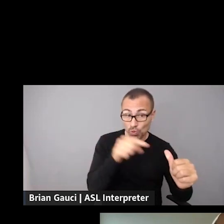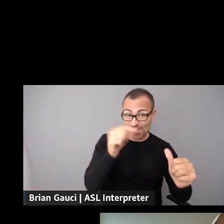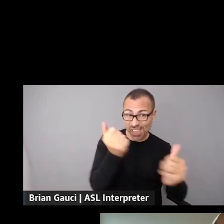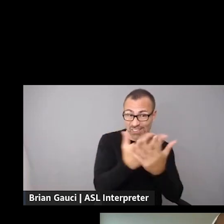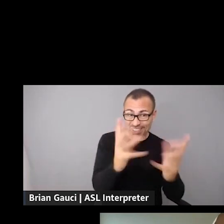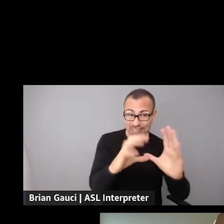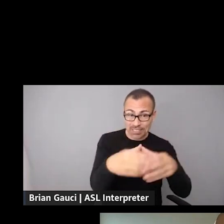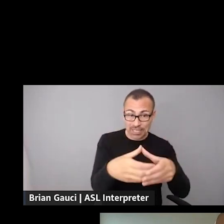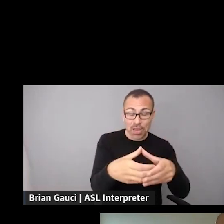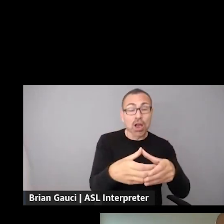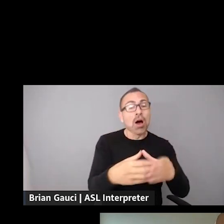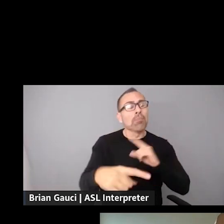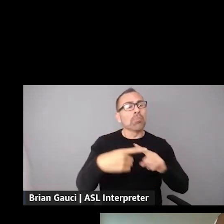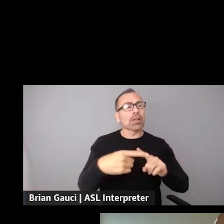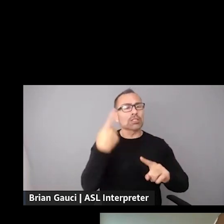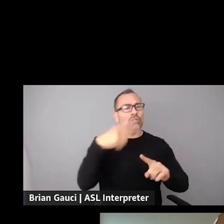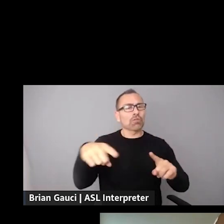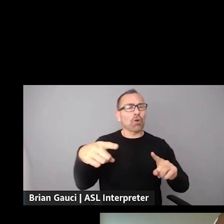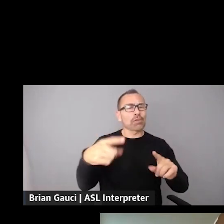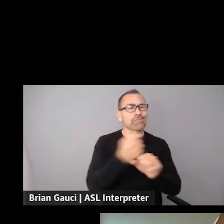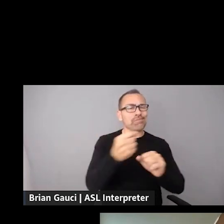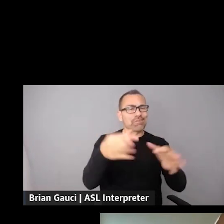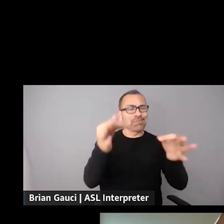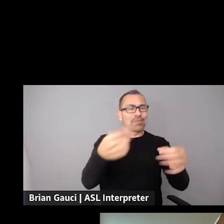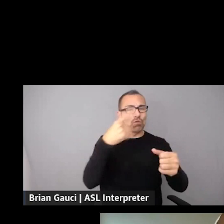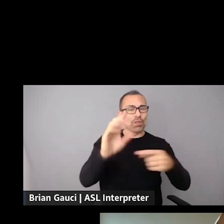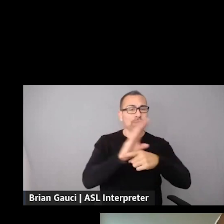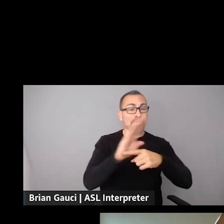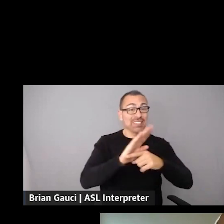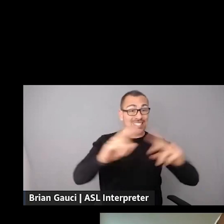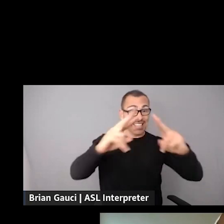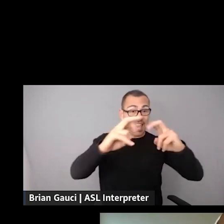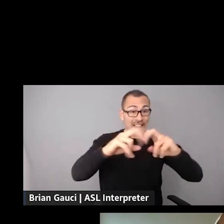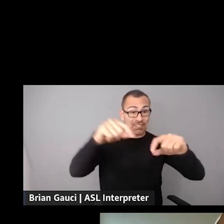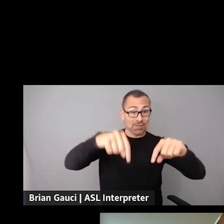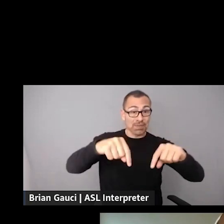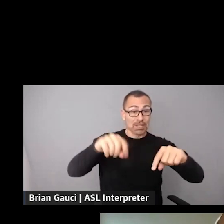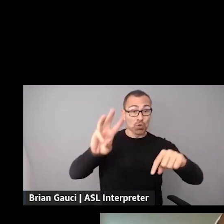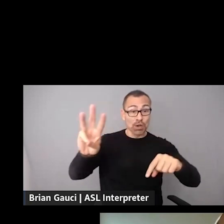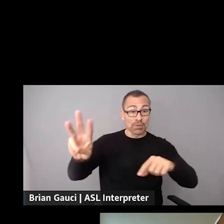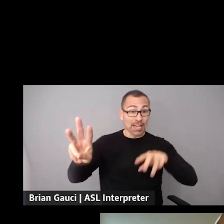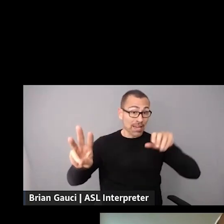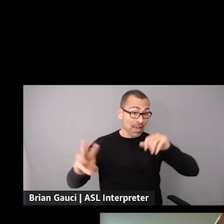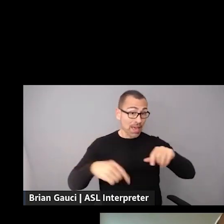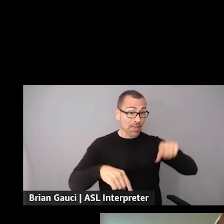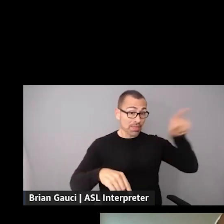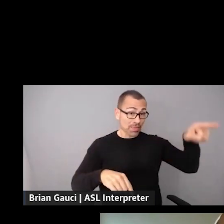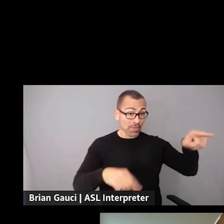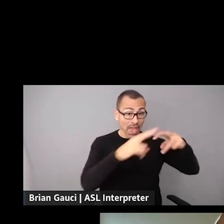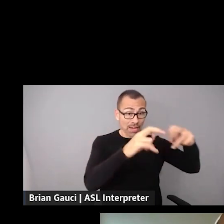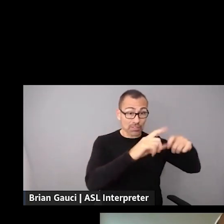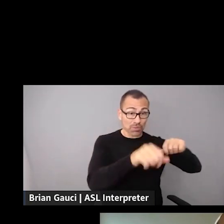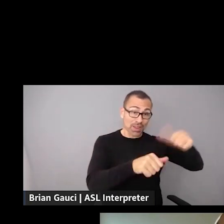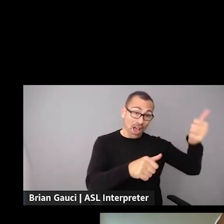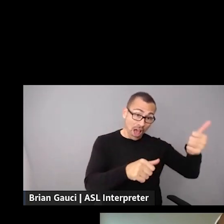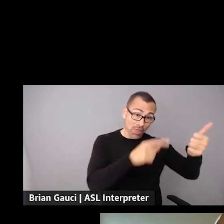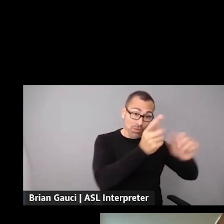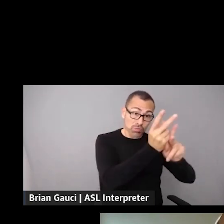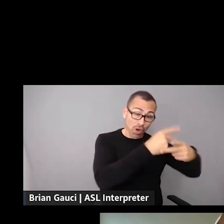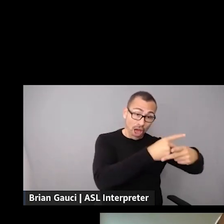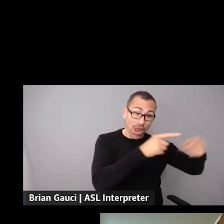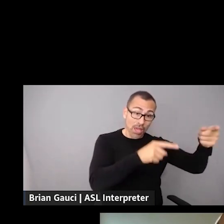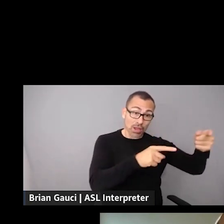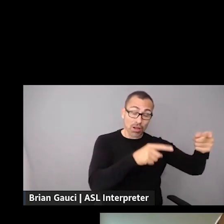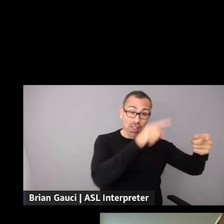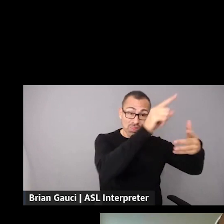business decisions, maybe the analytics from this website combined with the analytics from this product database, which might have